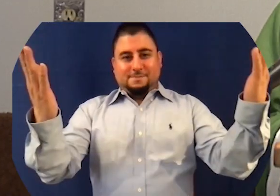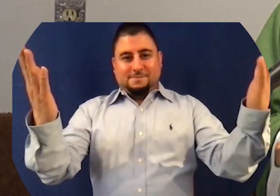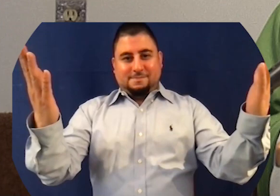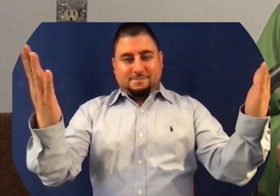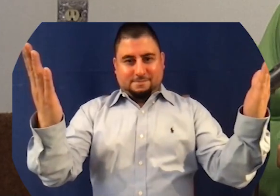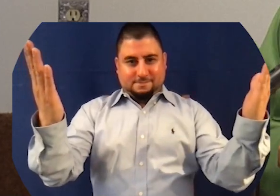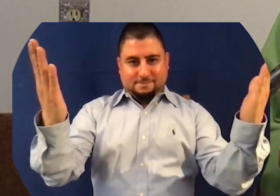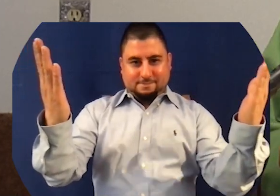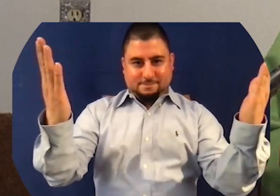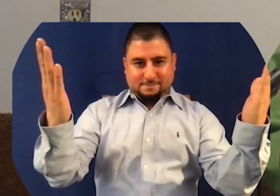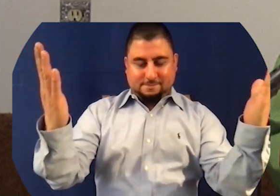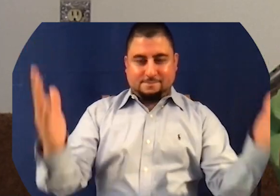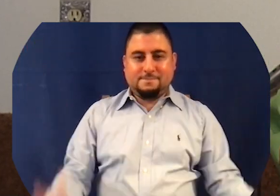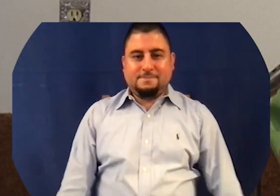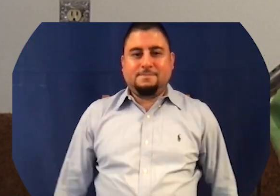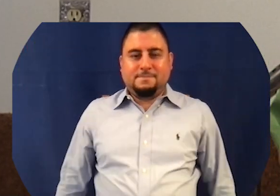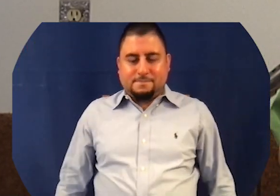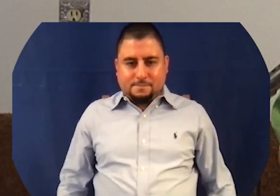alleluia.